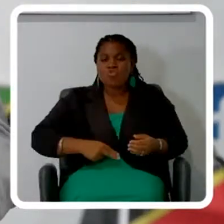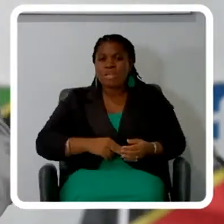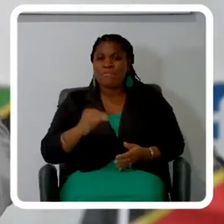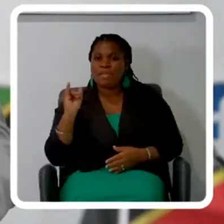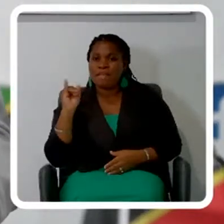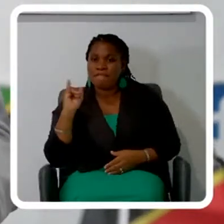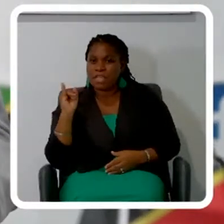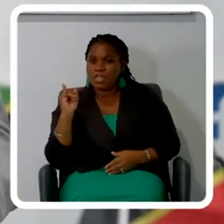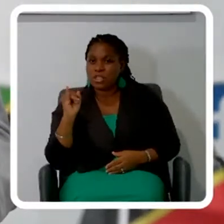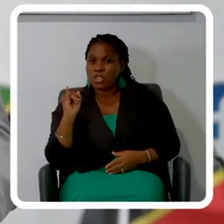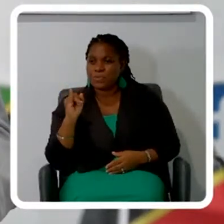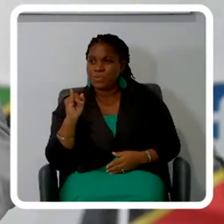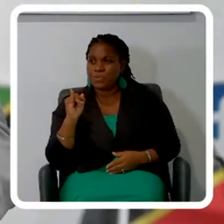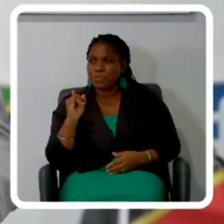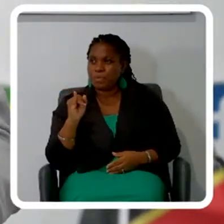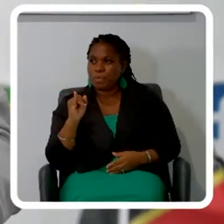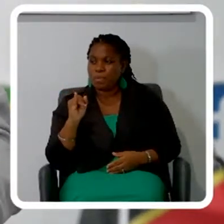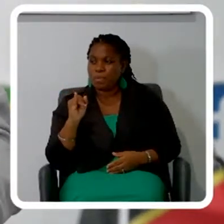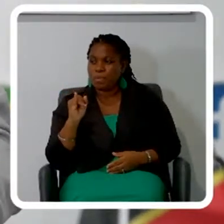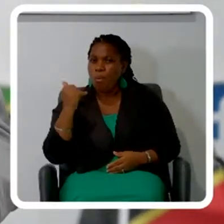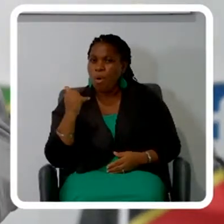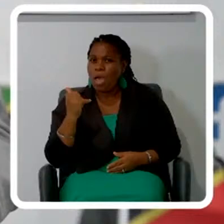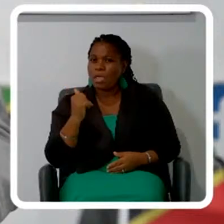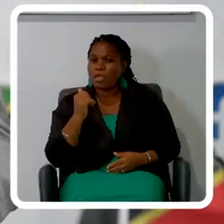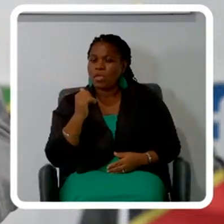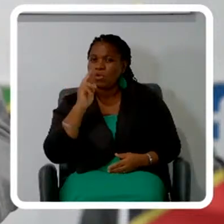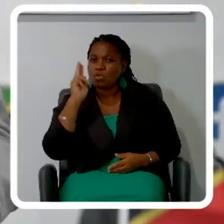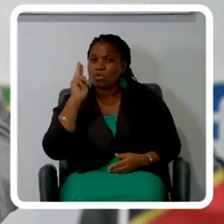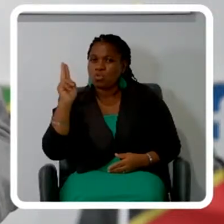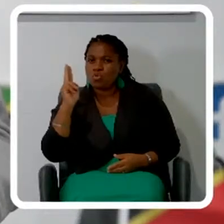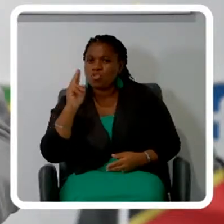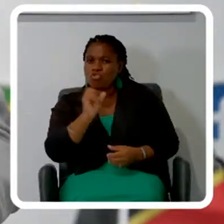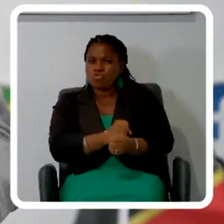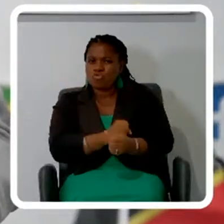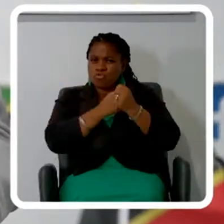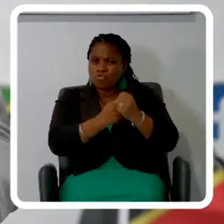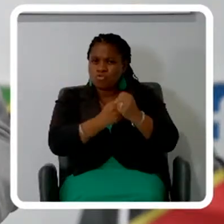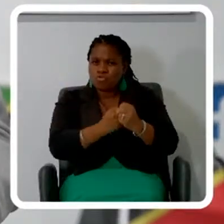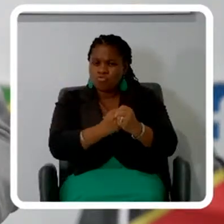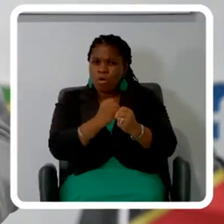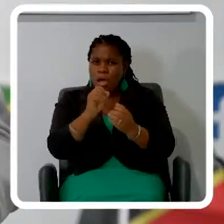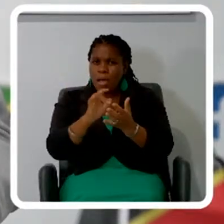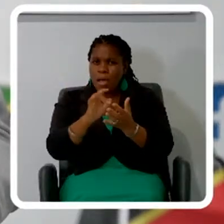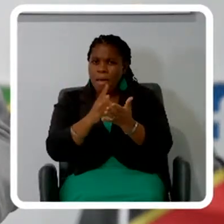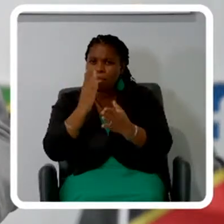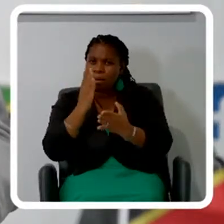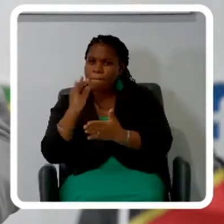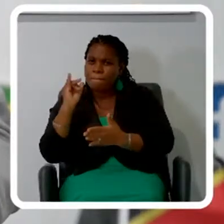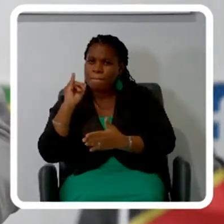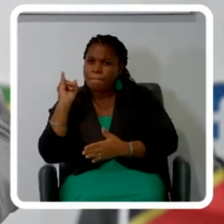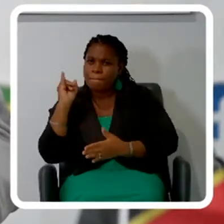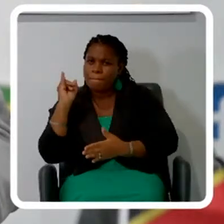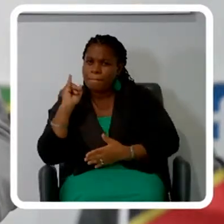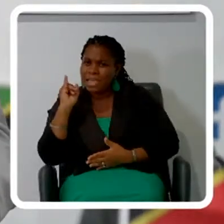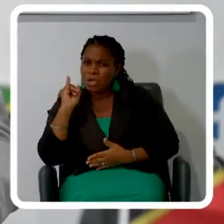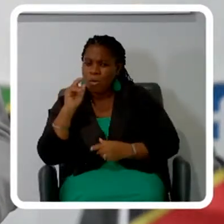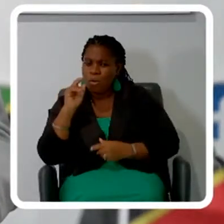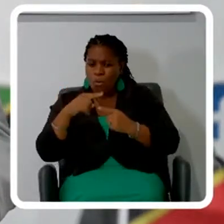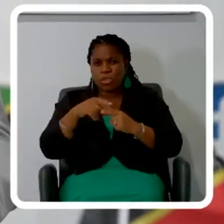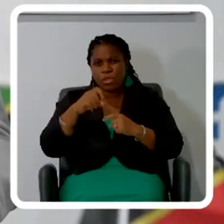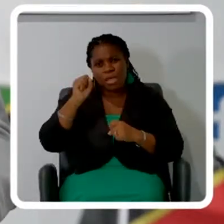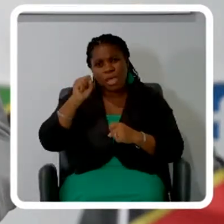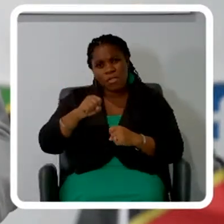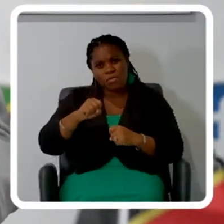advanced antibiotic when you can use still a simple antibiotic that can bring about the cure of that urinary tract